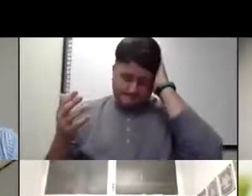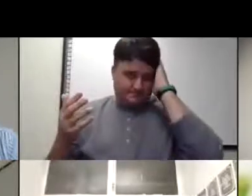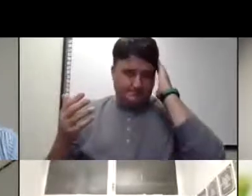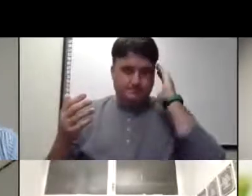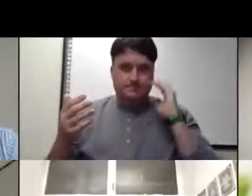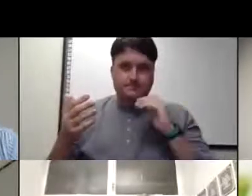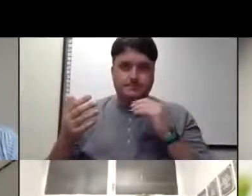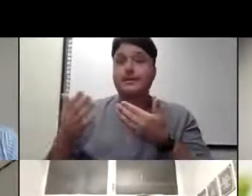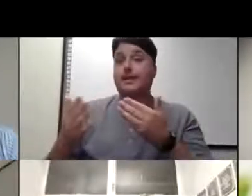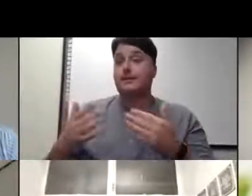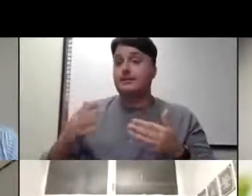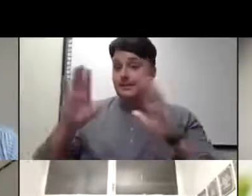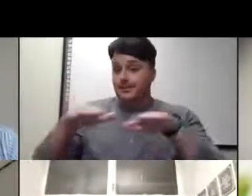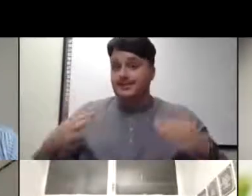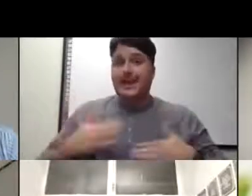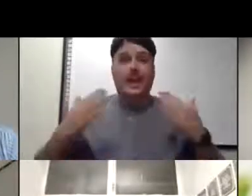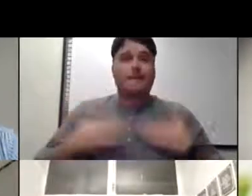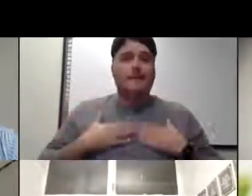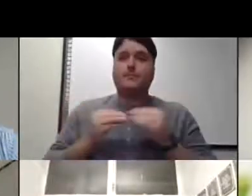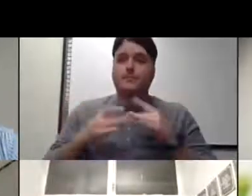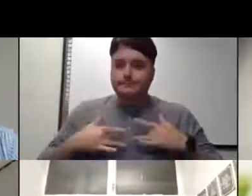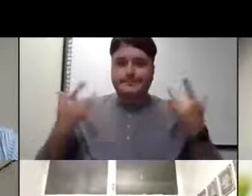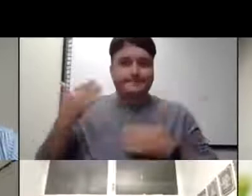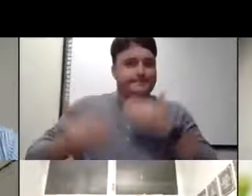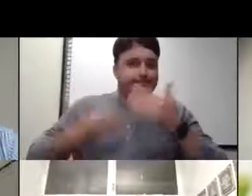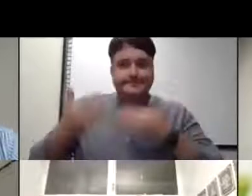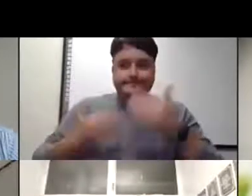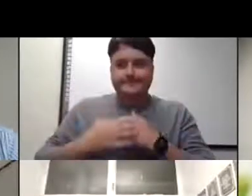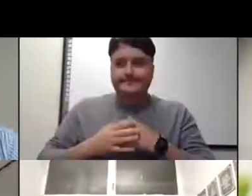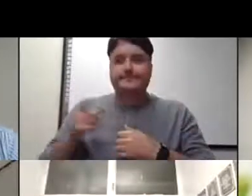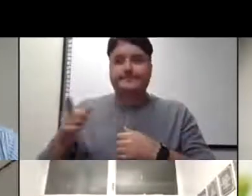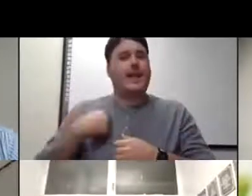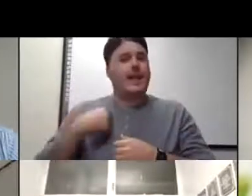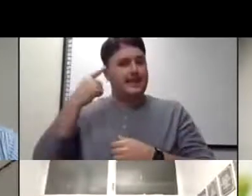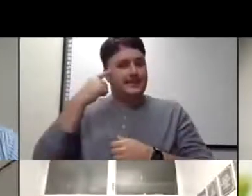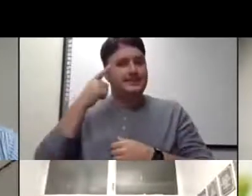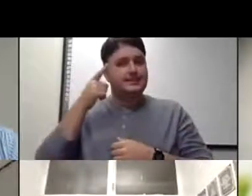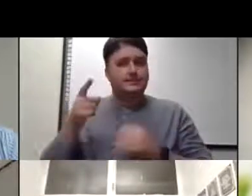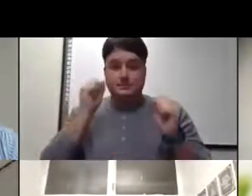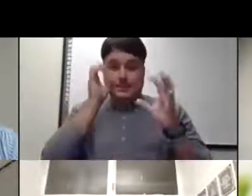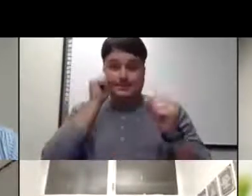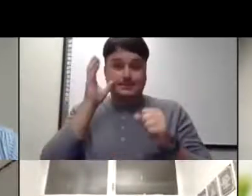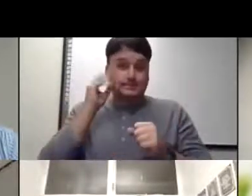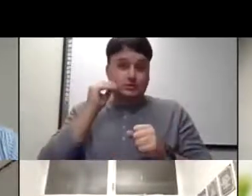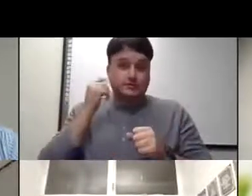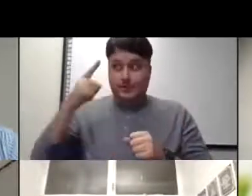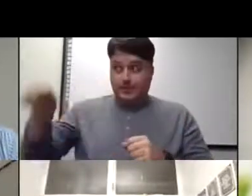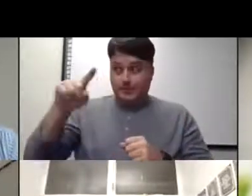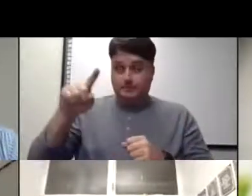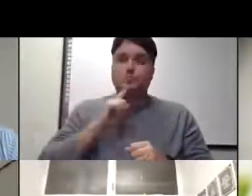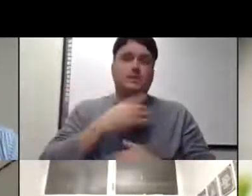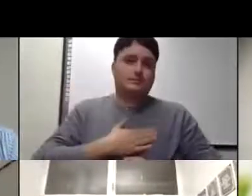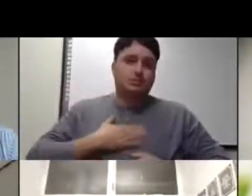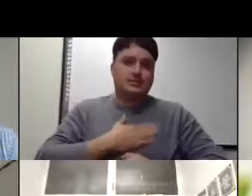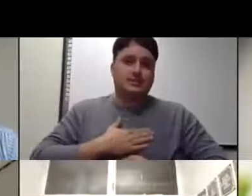happiness in the kids, a little more pep in their step. They really, I think it was an amazing experience for them, and we really